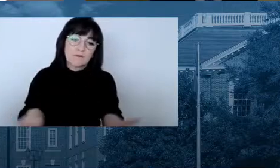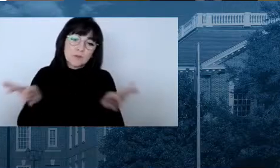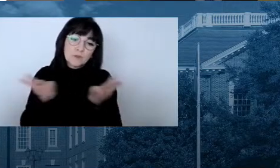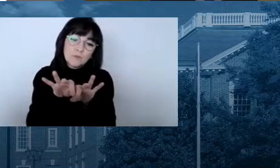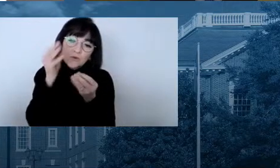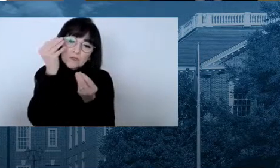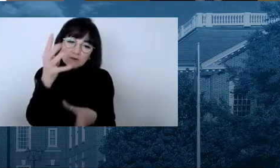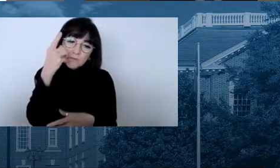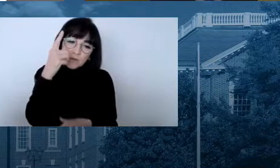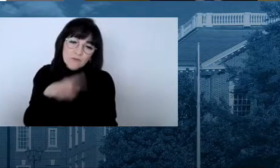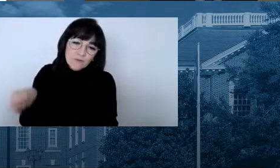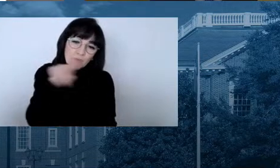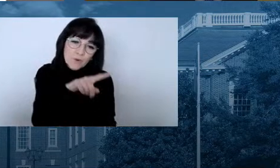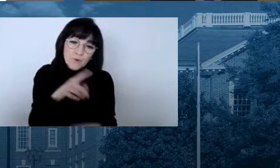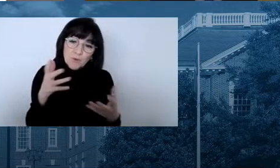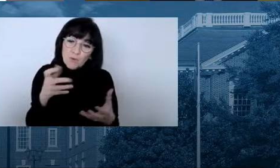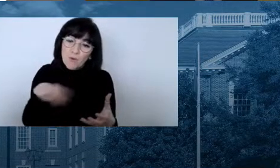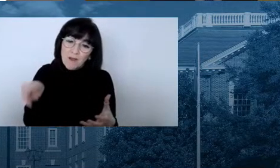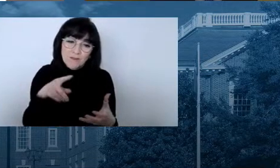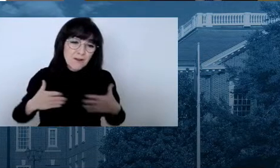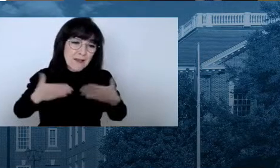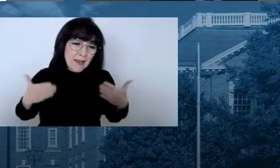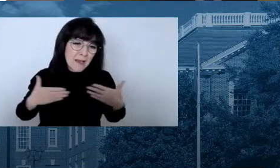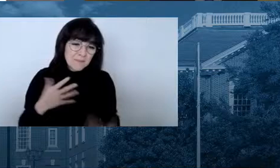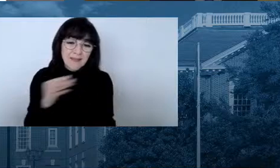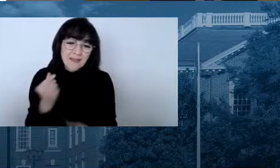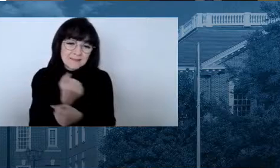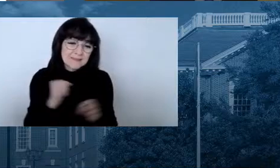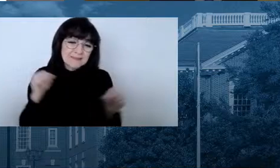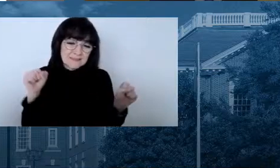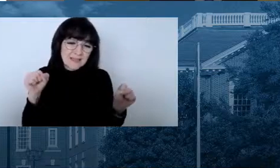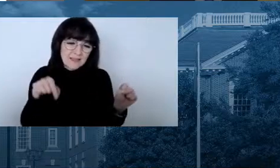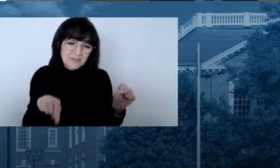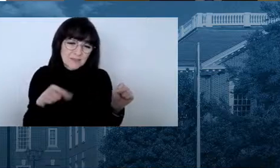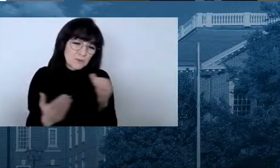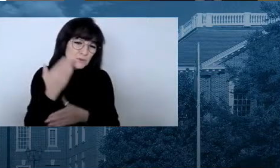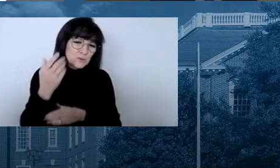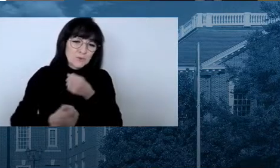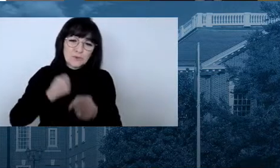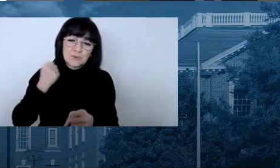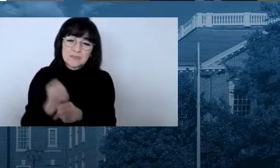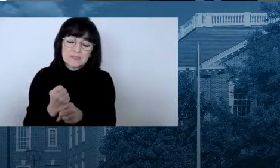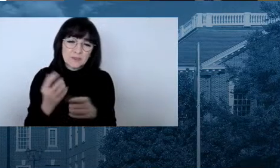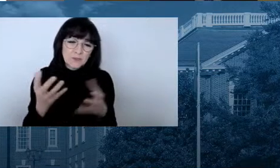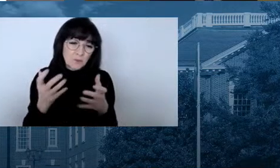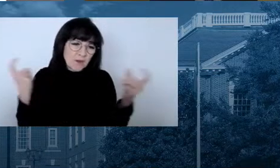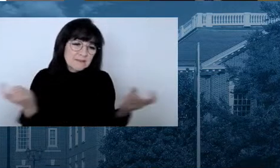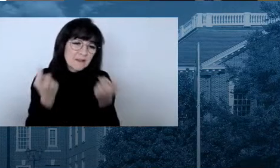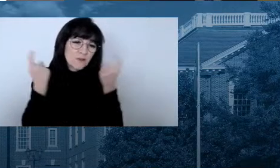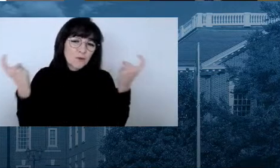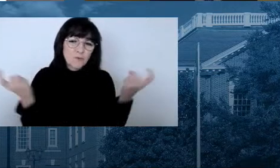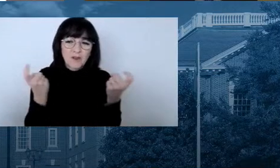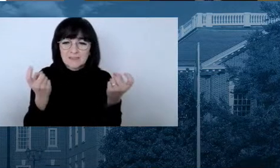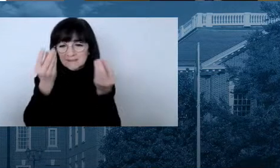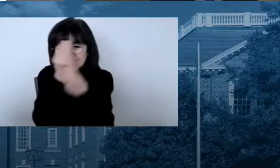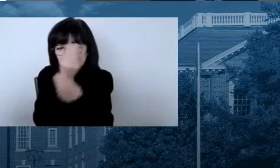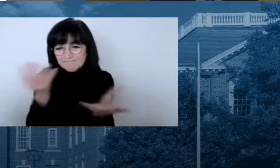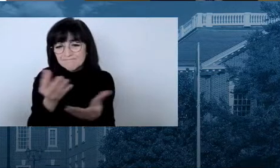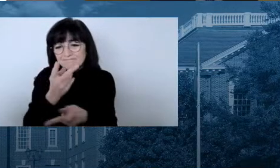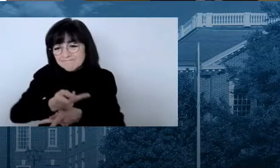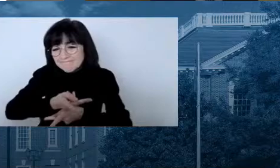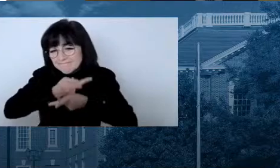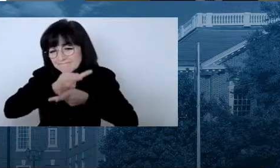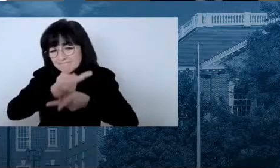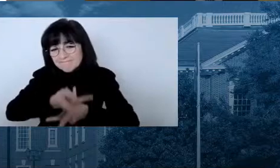safe, happy and safe in the new year and in the New Year celebration, and be careful. That's our fundamental message today